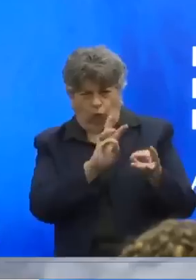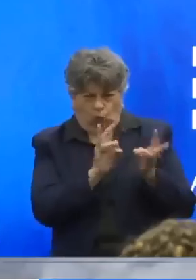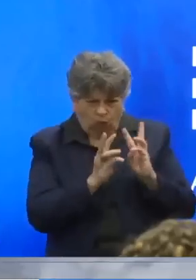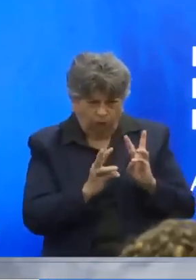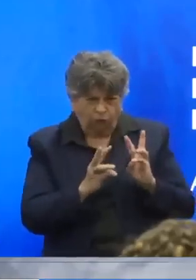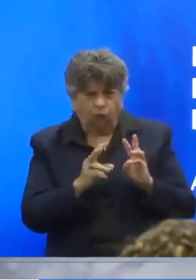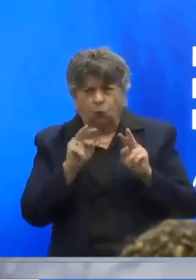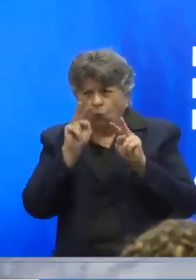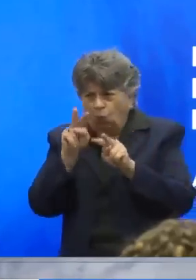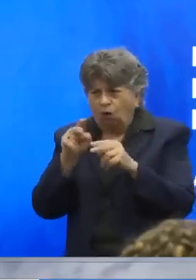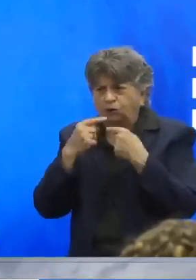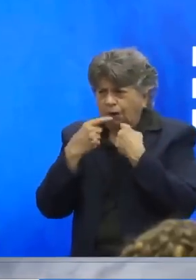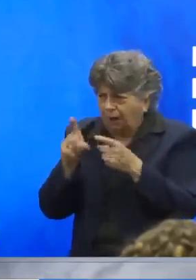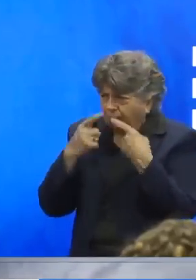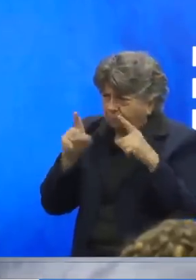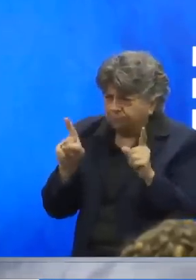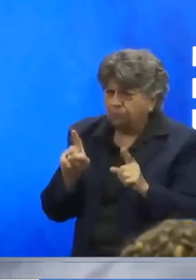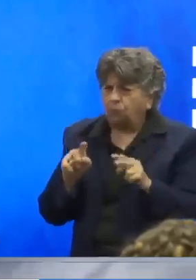You can go to